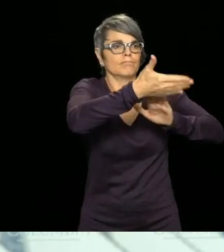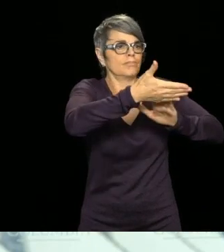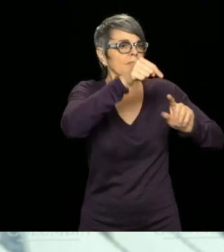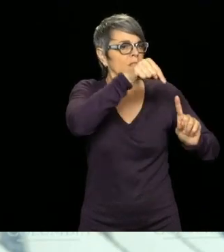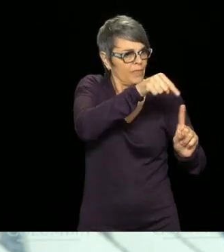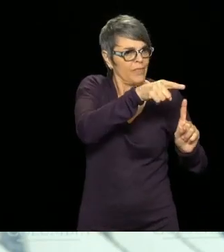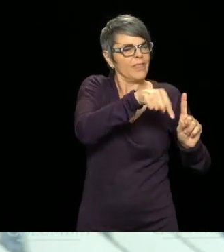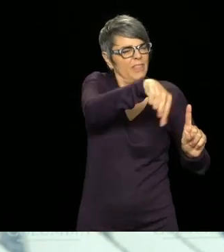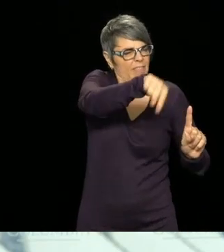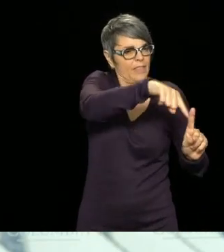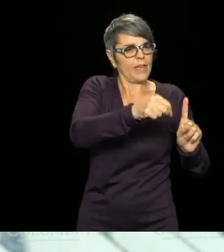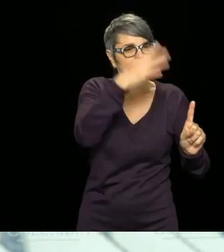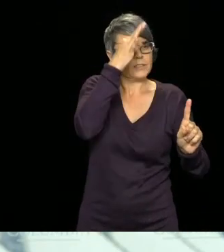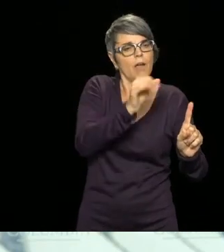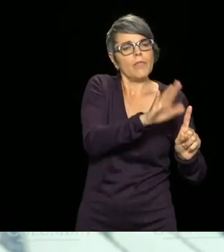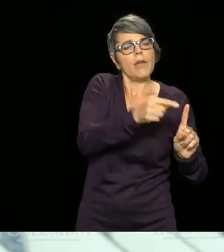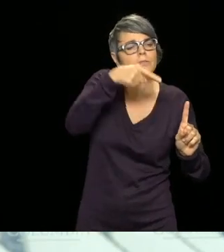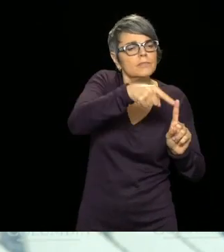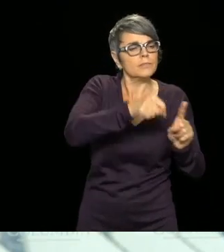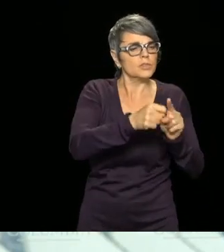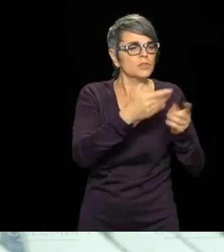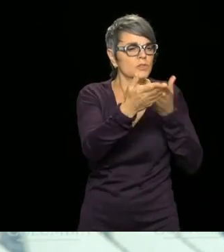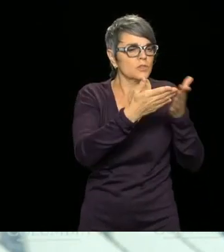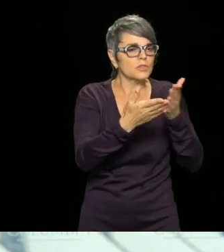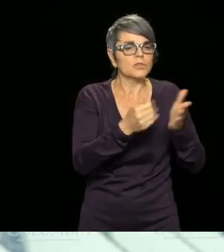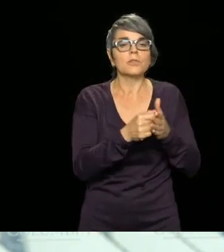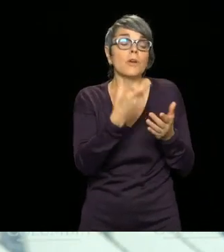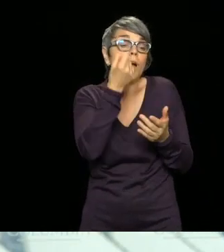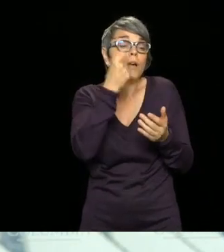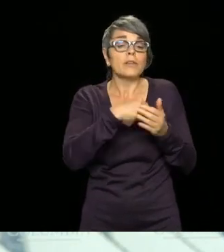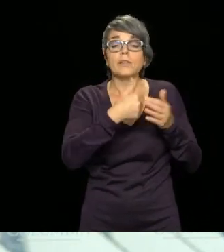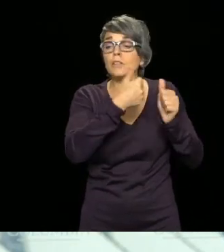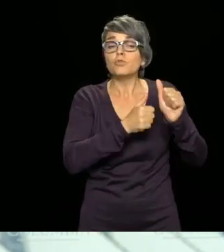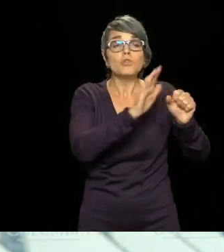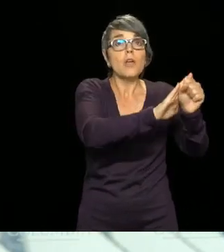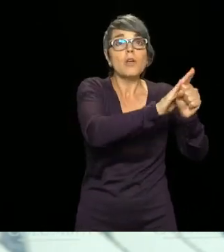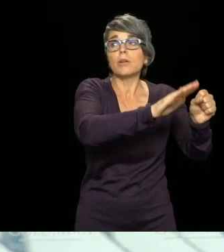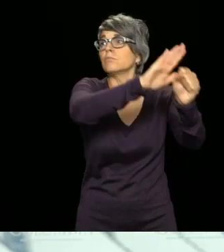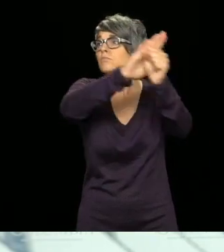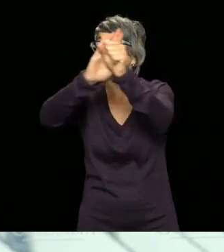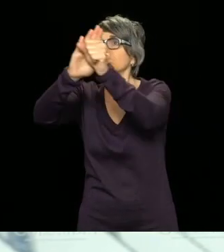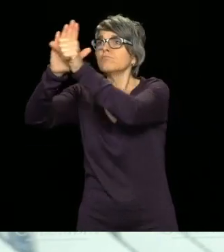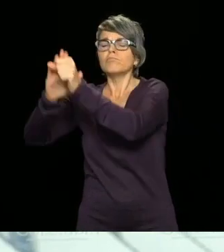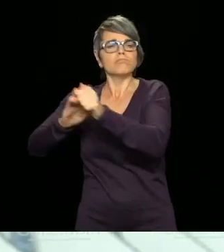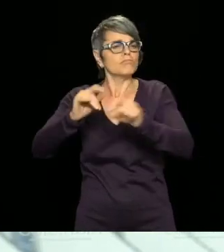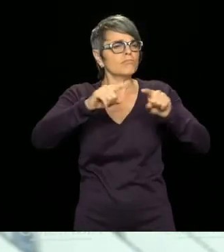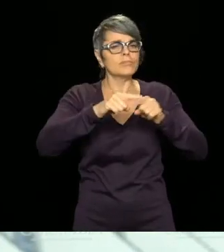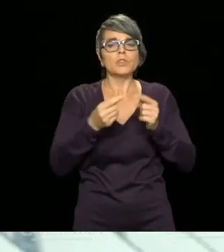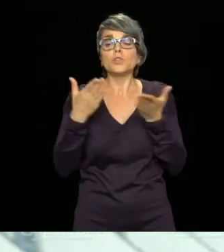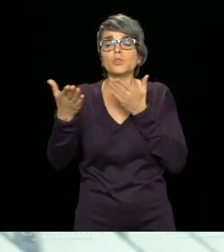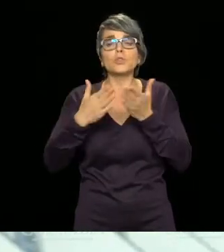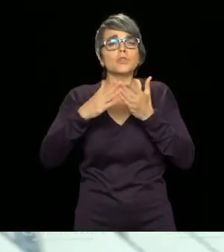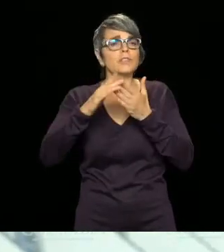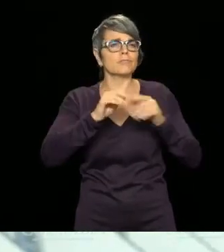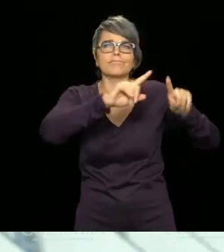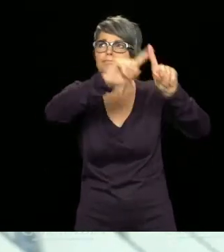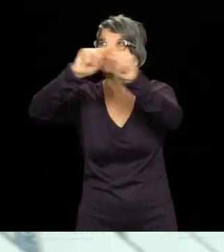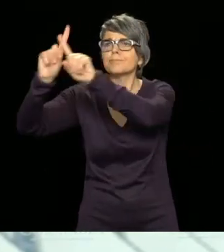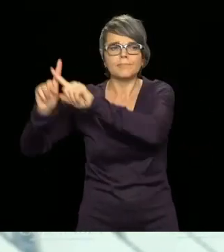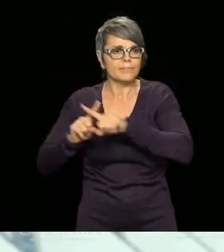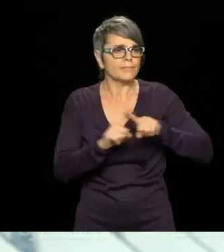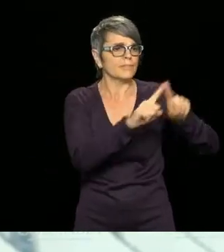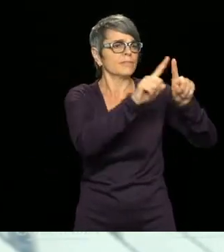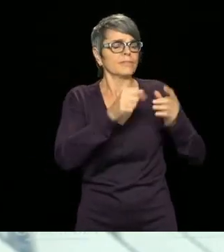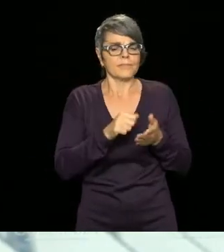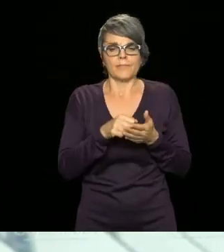provide. And it will vary, of course, from community to community. And as Tracy said a moment ago, one of the things that we are